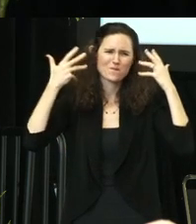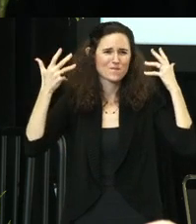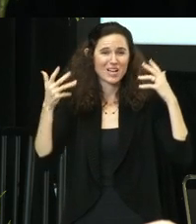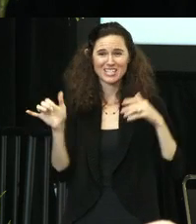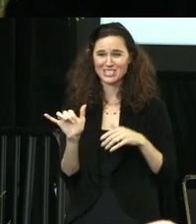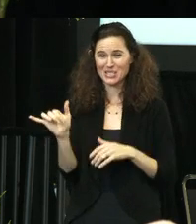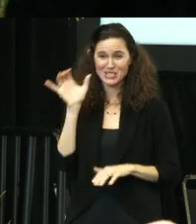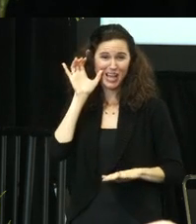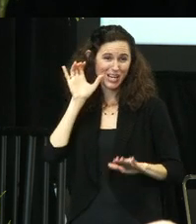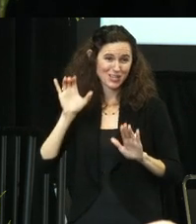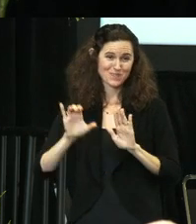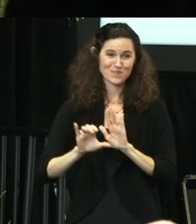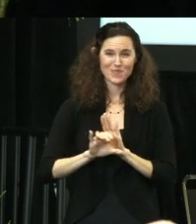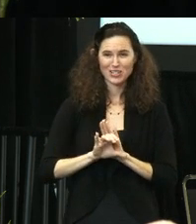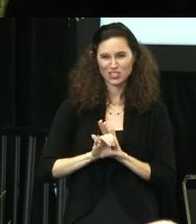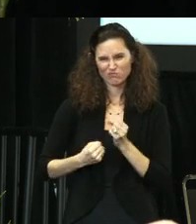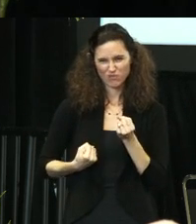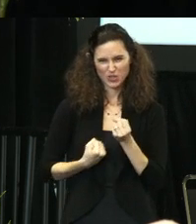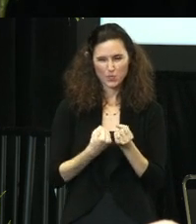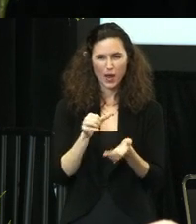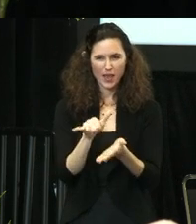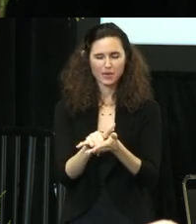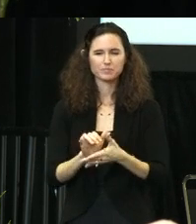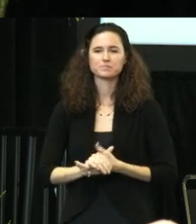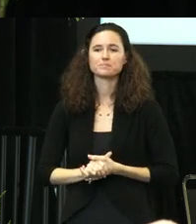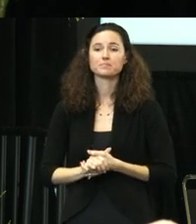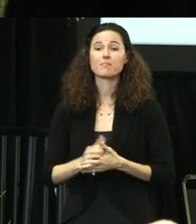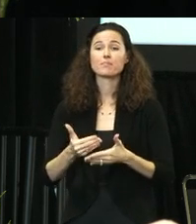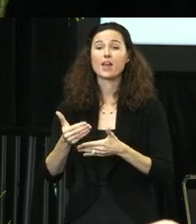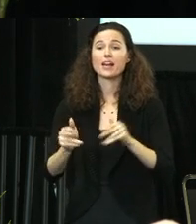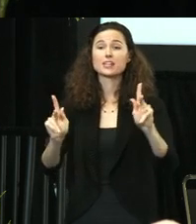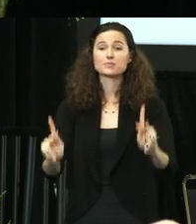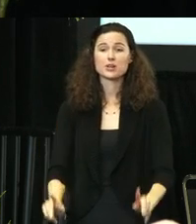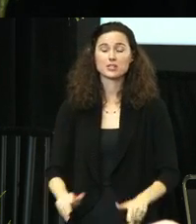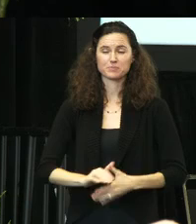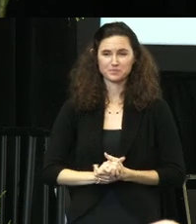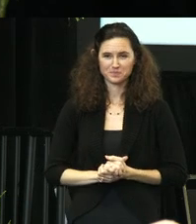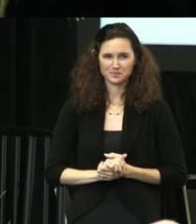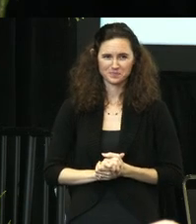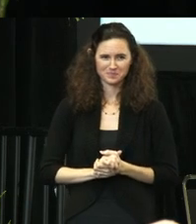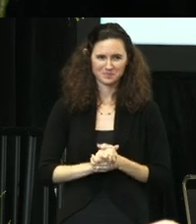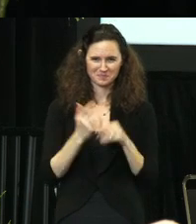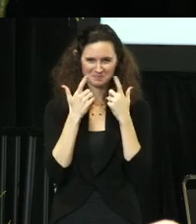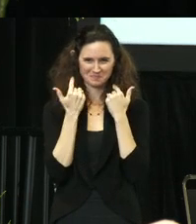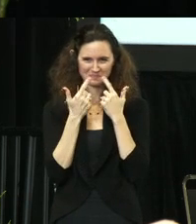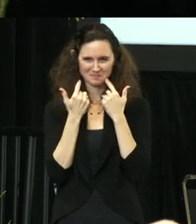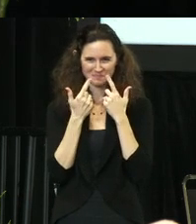look. I can attest to that. So our next person,